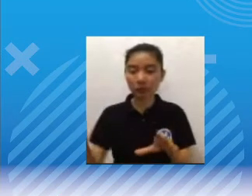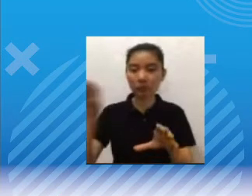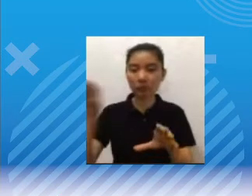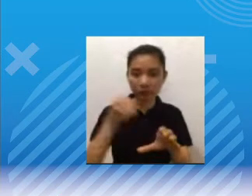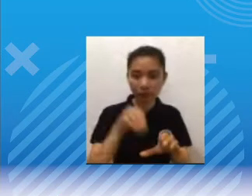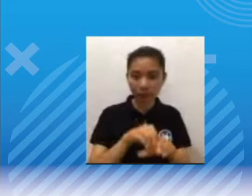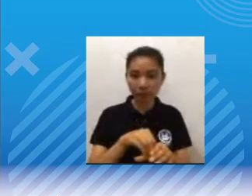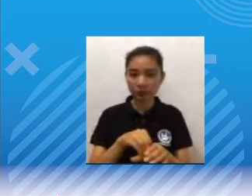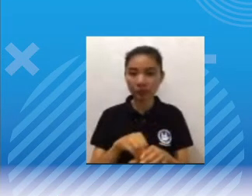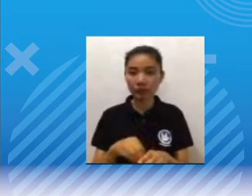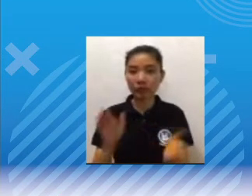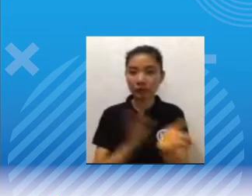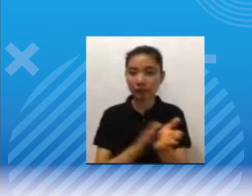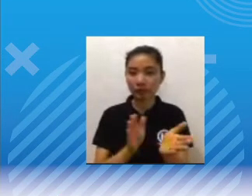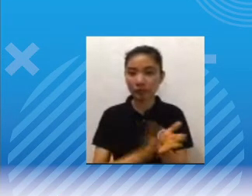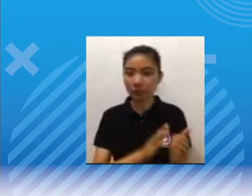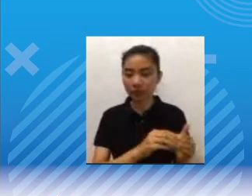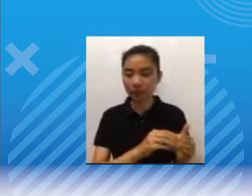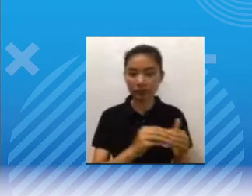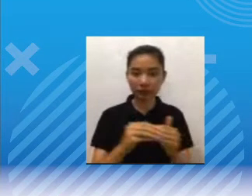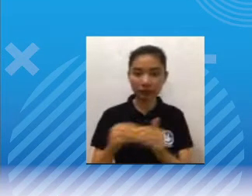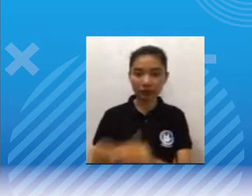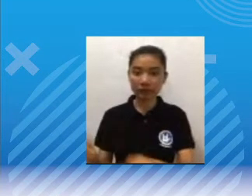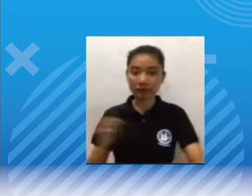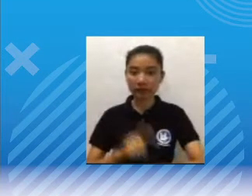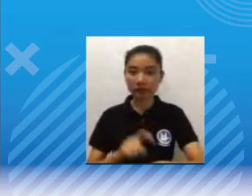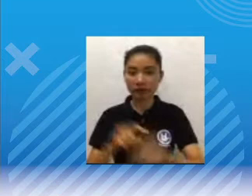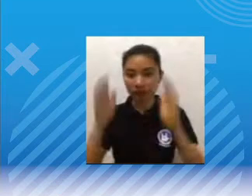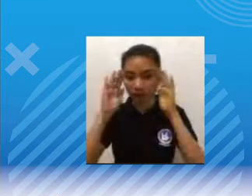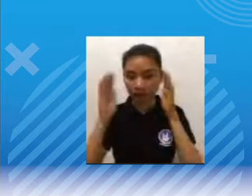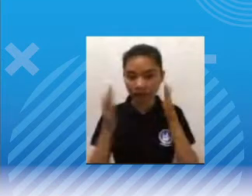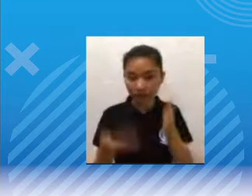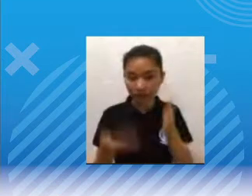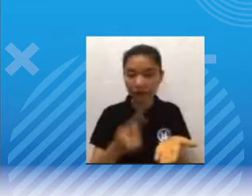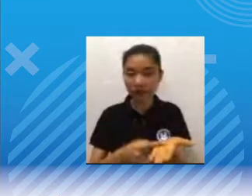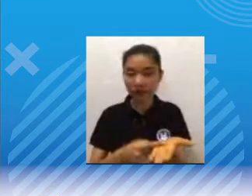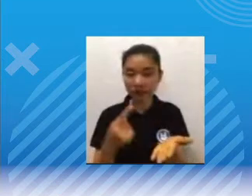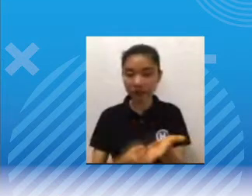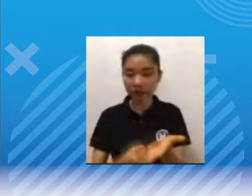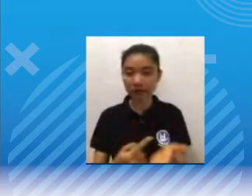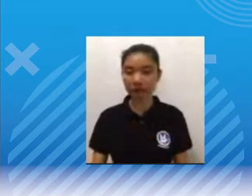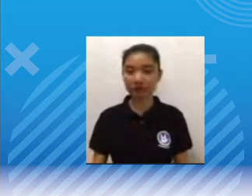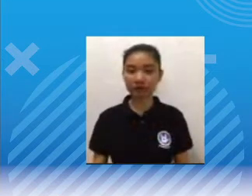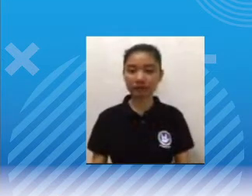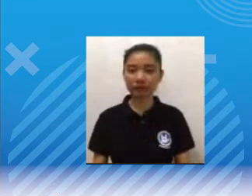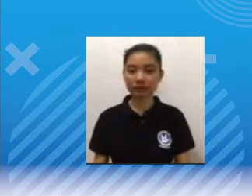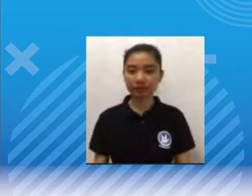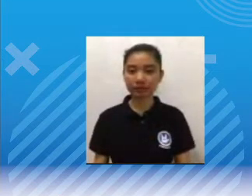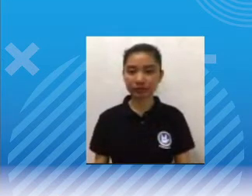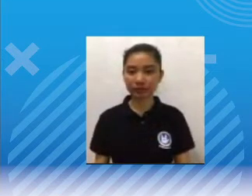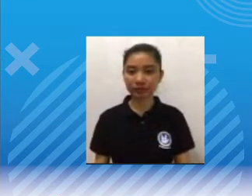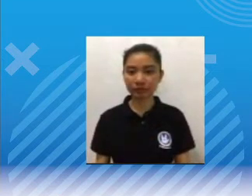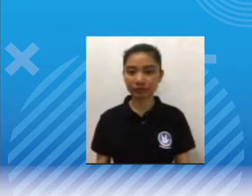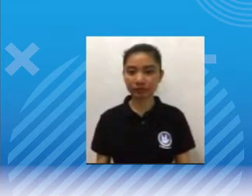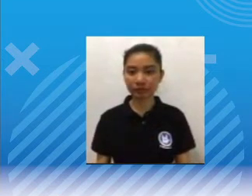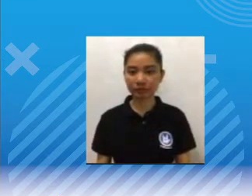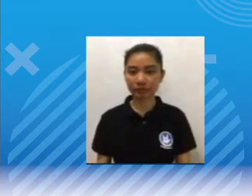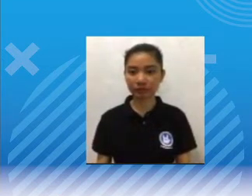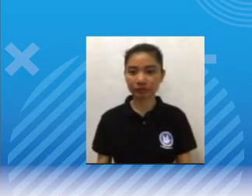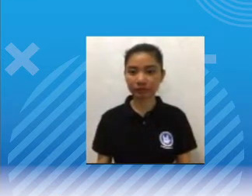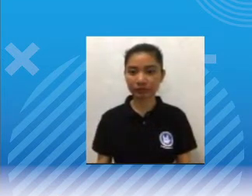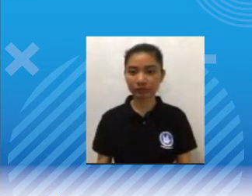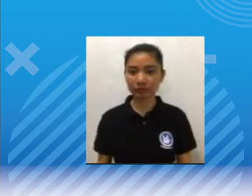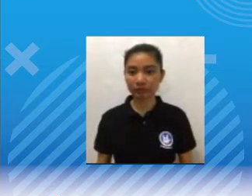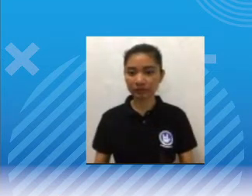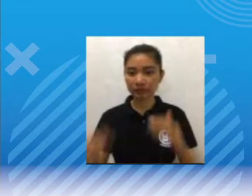the focus group discussion. All right, and I summarized the FGD with teachers or with